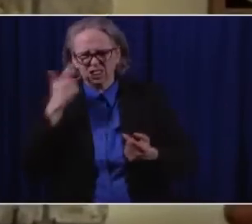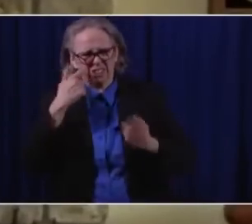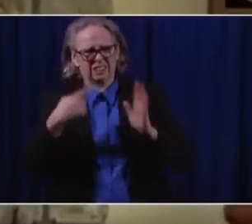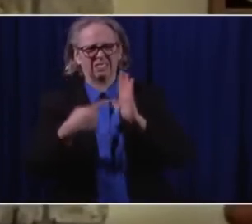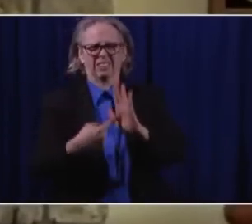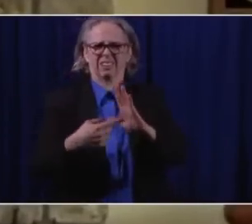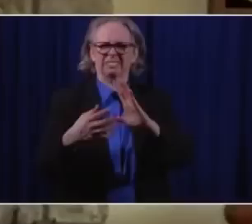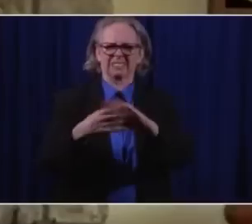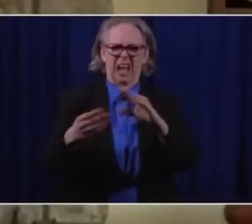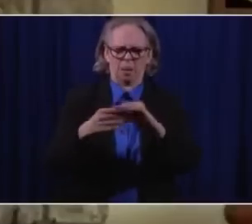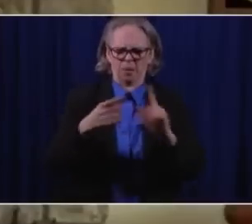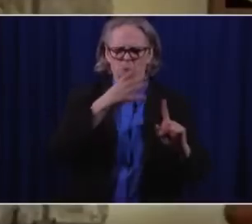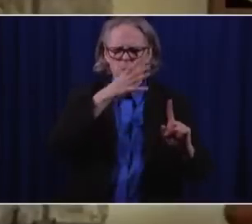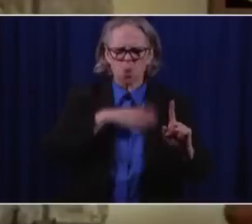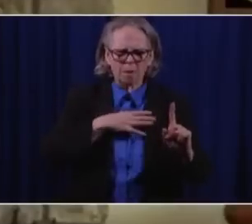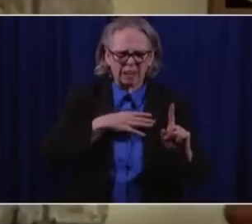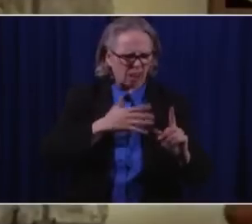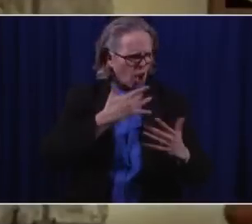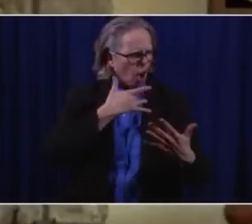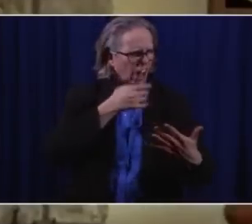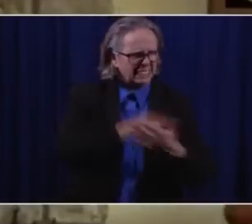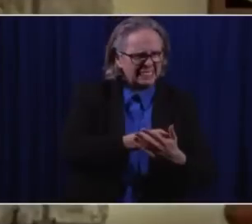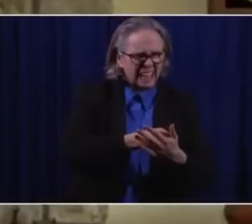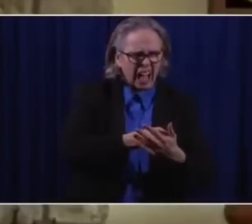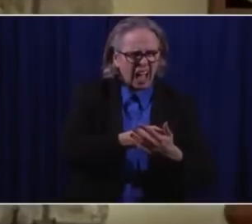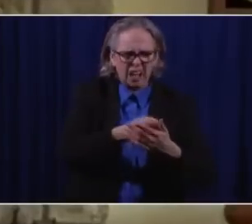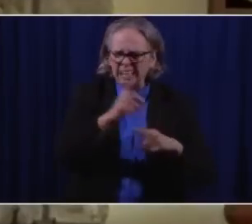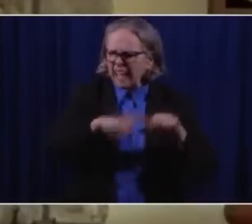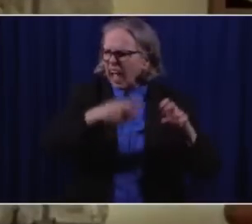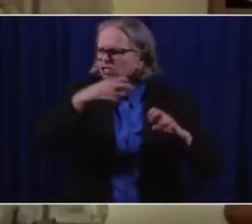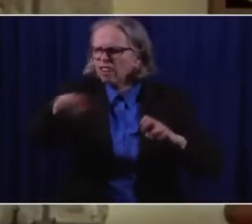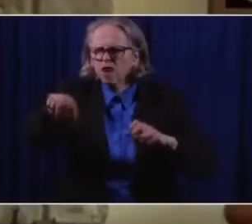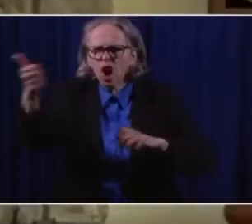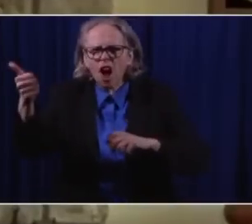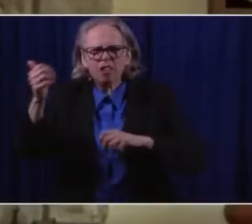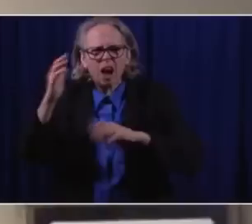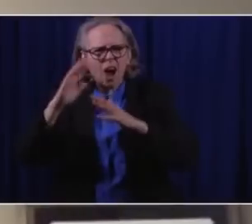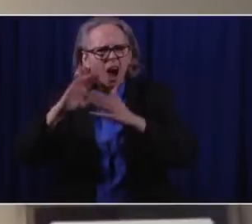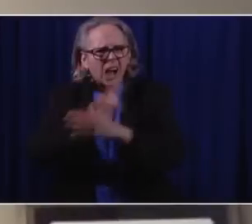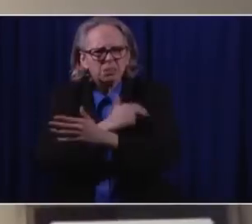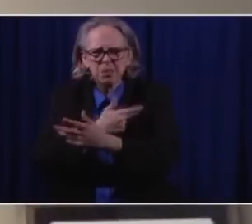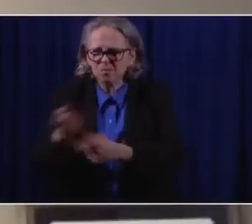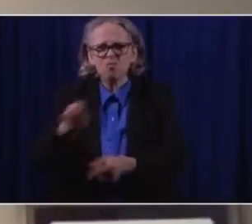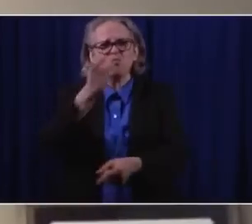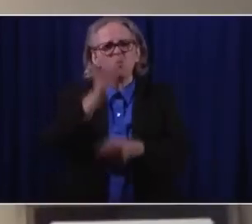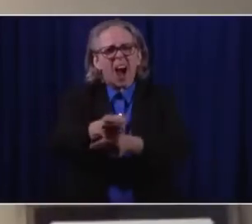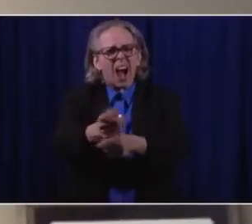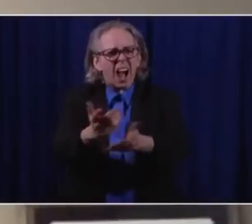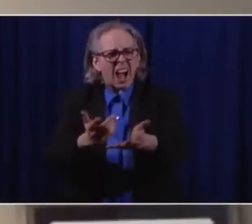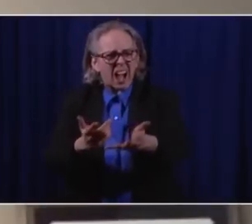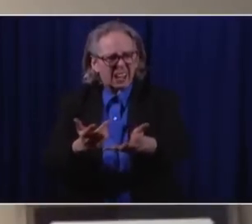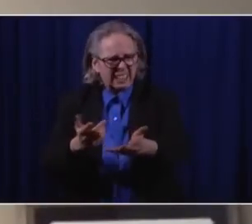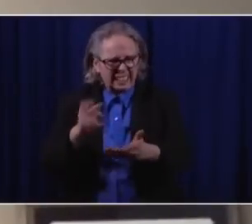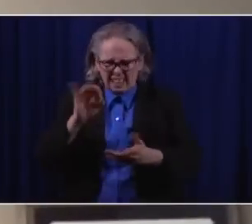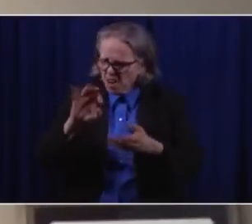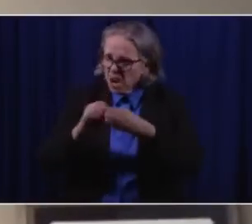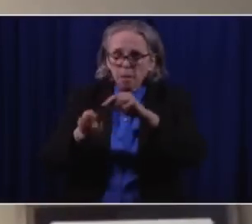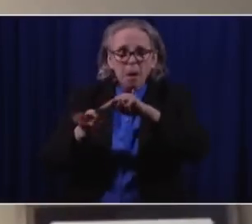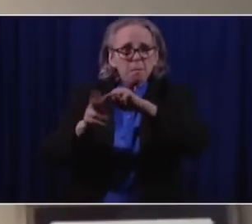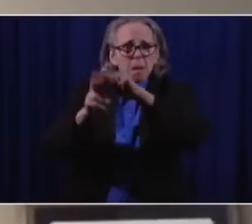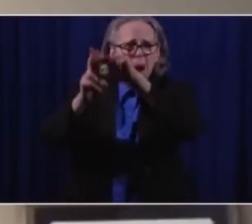of how the focus on COVID and Right. If things don't change, we're going to continue to see more of the